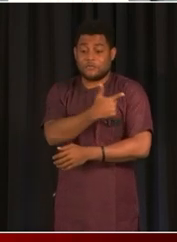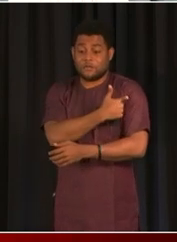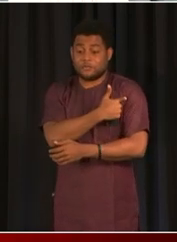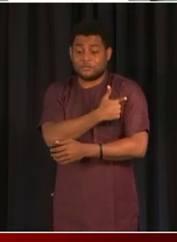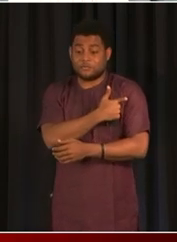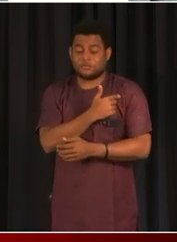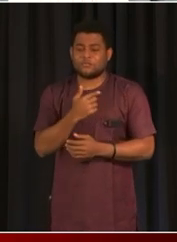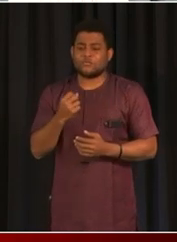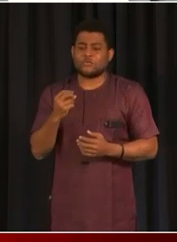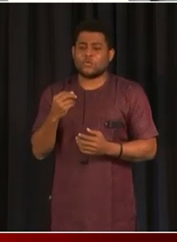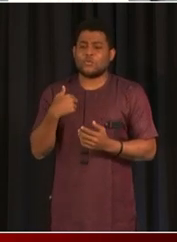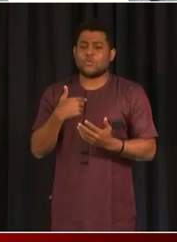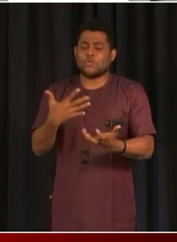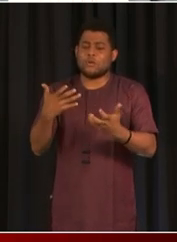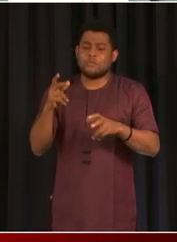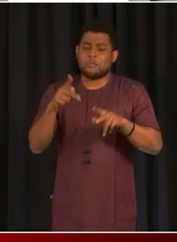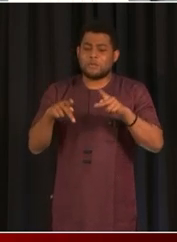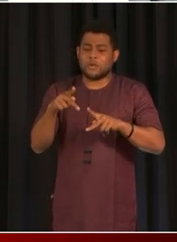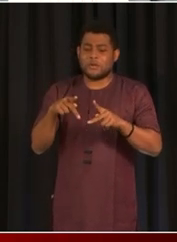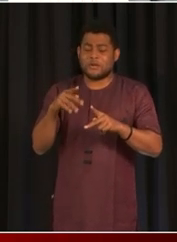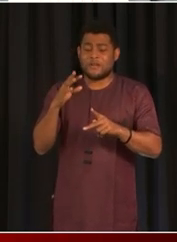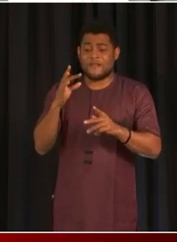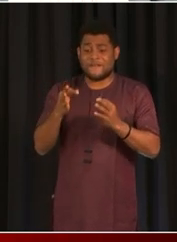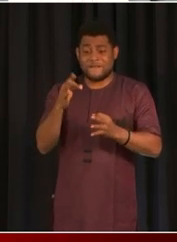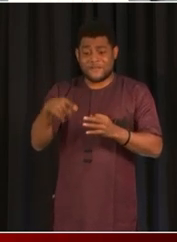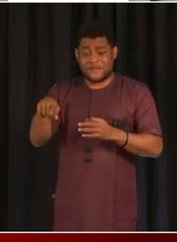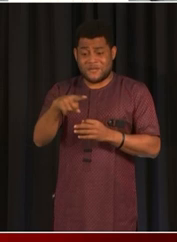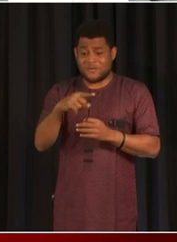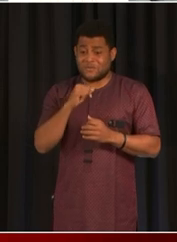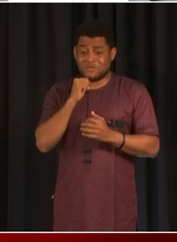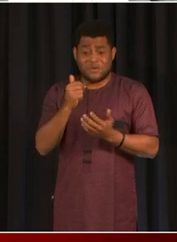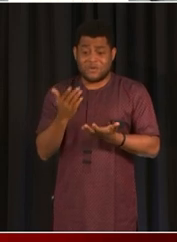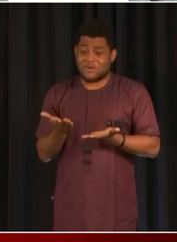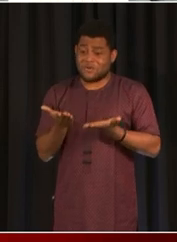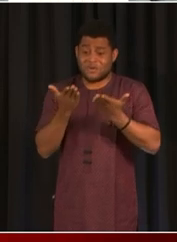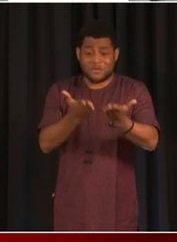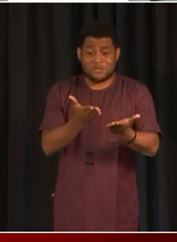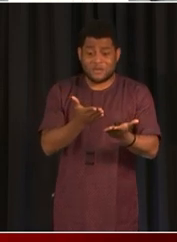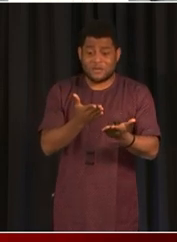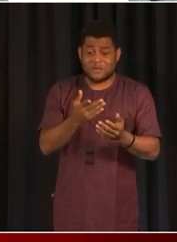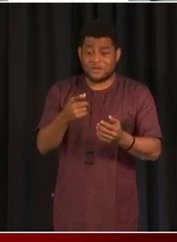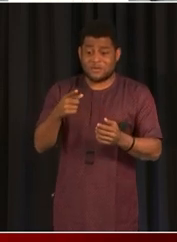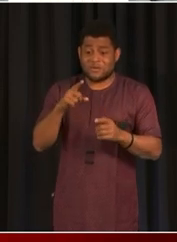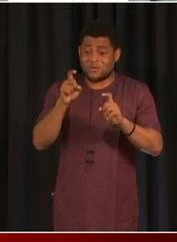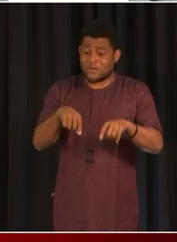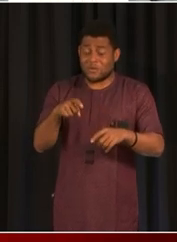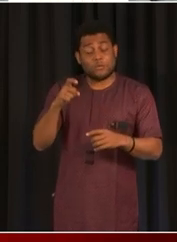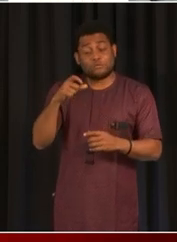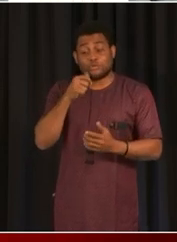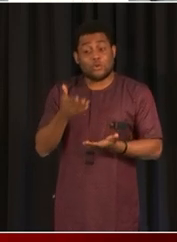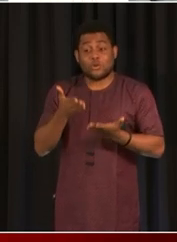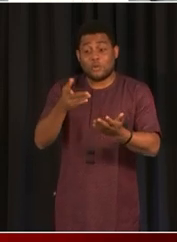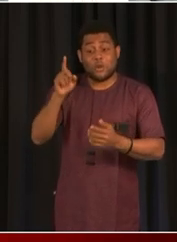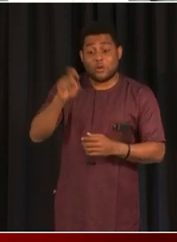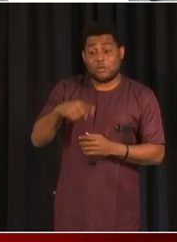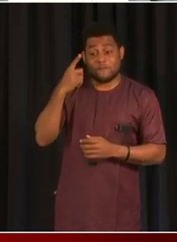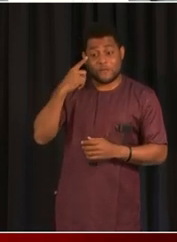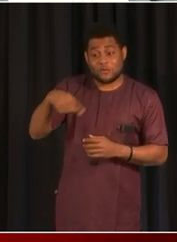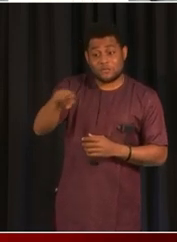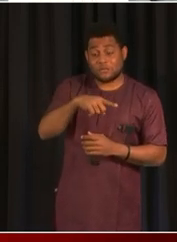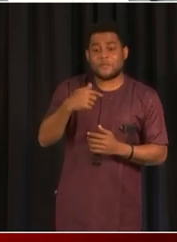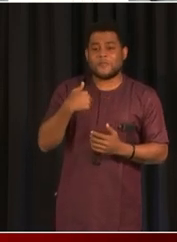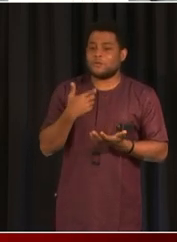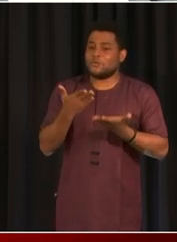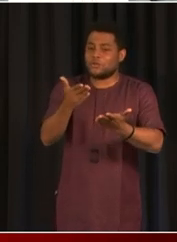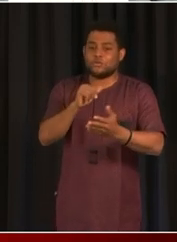getting a third dose when it is not recommended or required for them. And healthcare providers who knowingly do this are